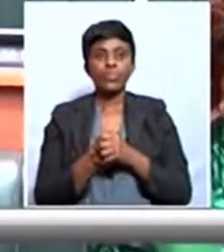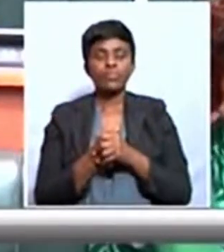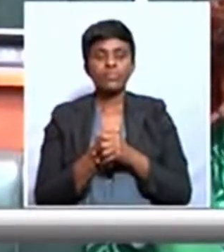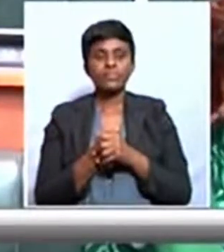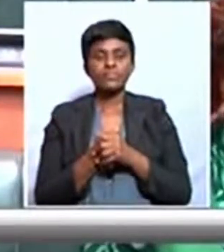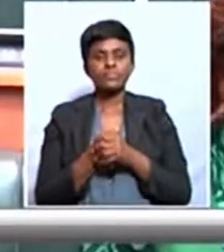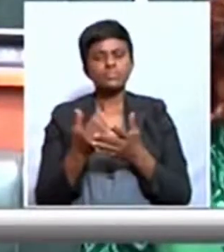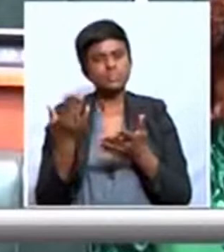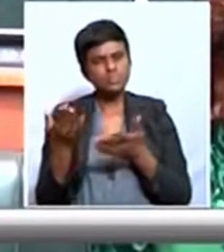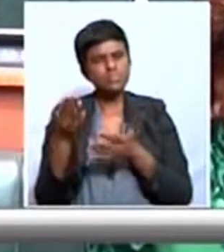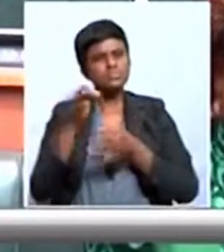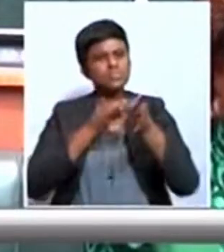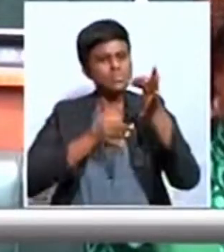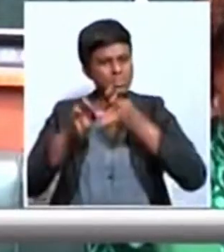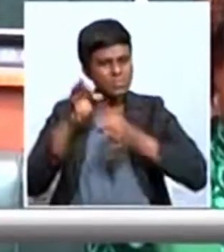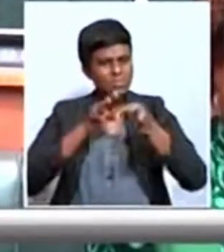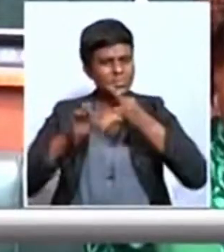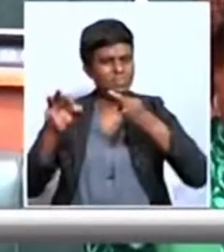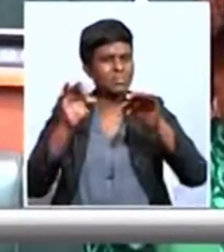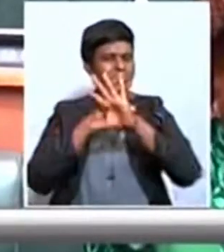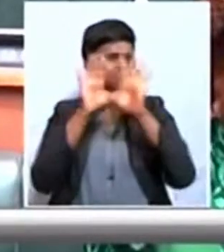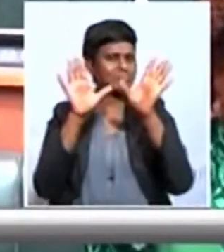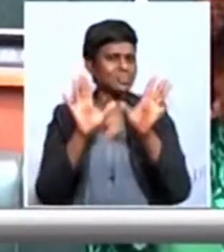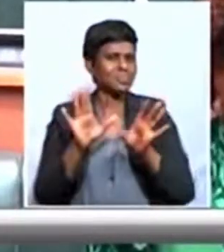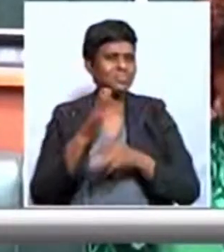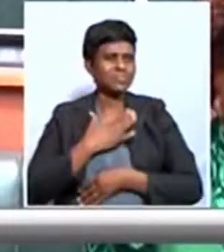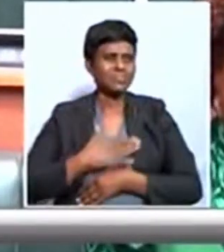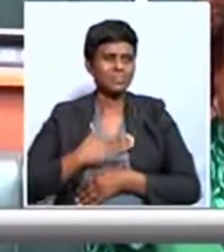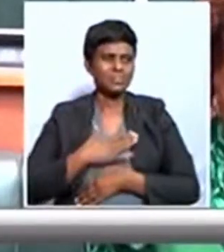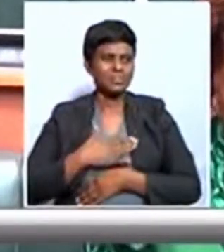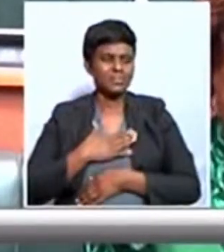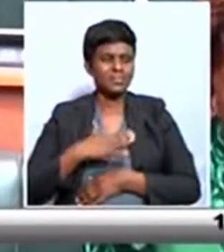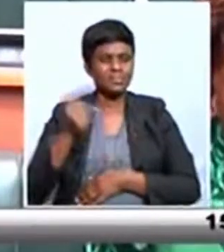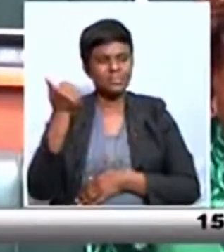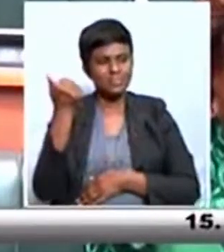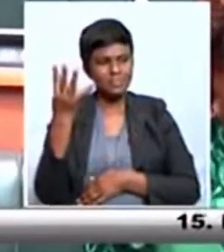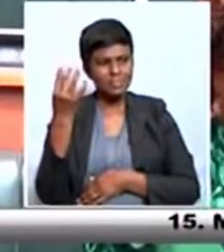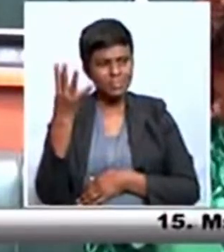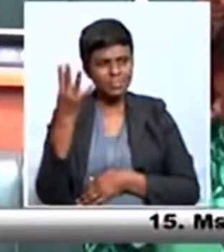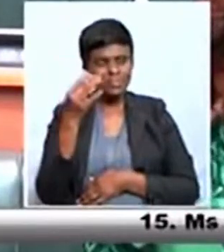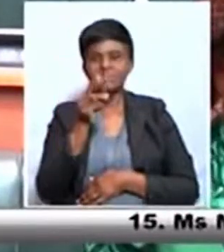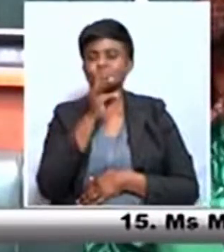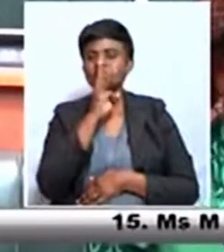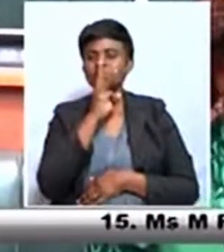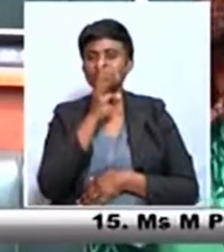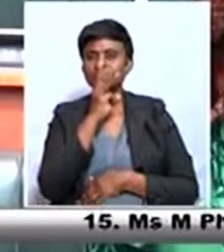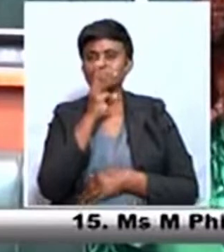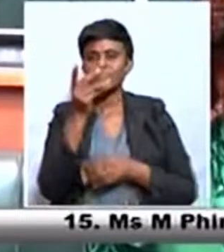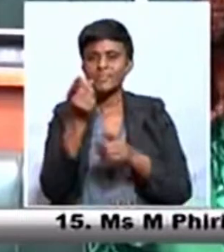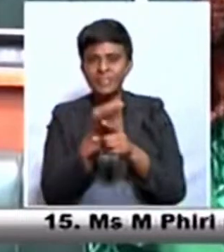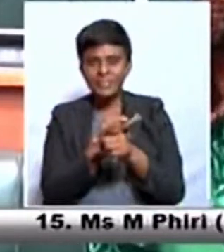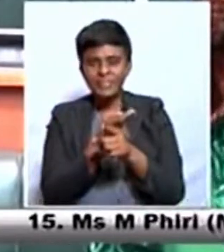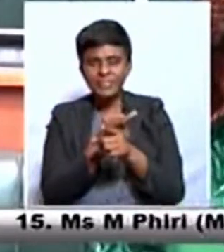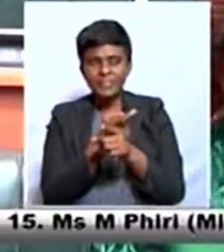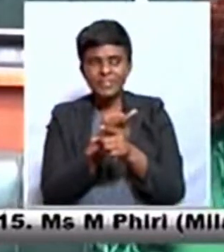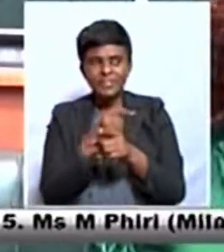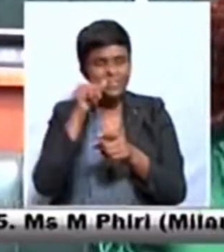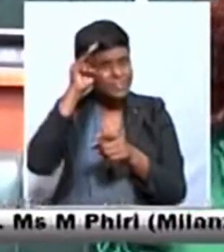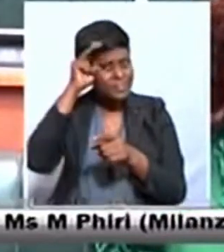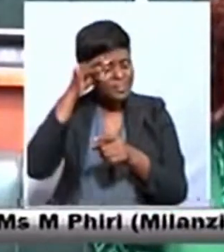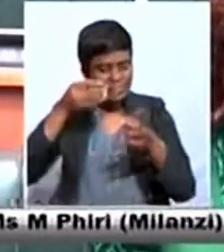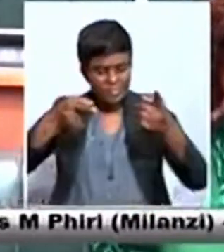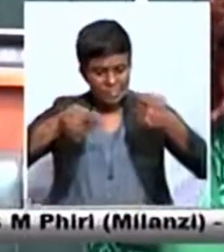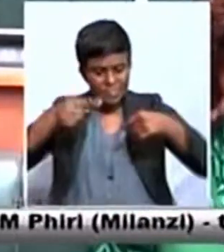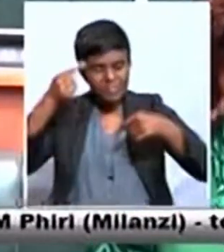can you be categorical? The 14 boreholes, are they coming from means of local government